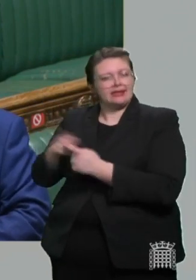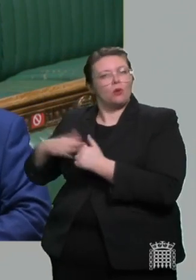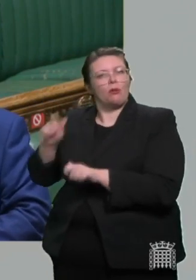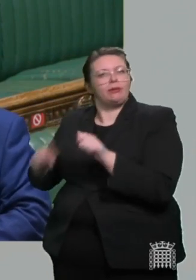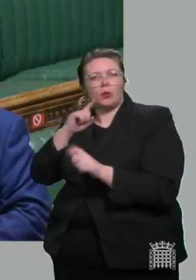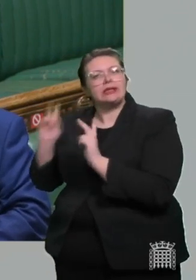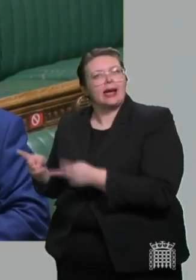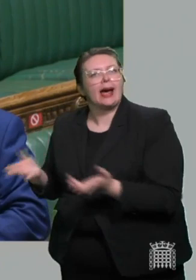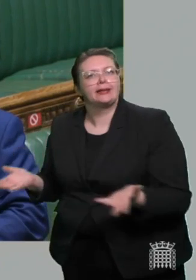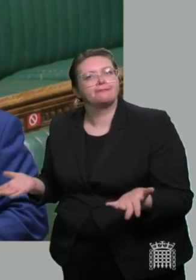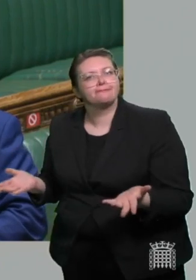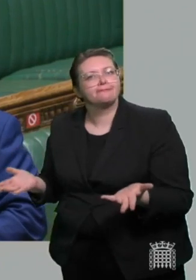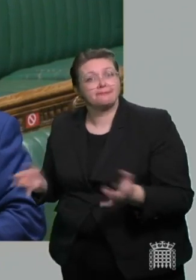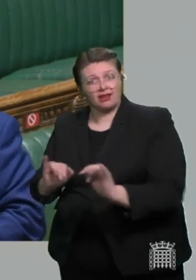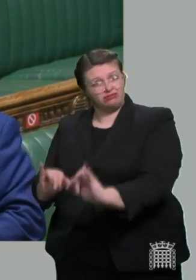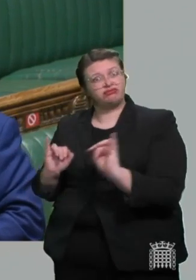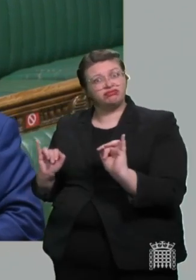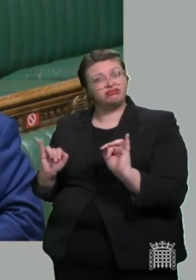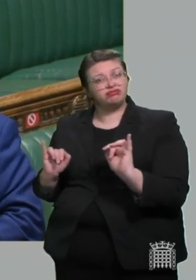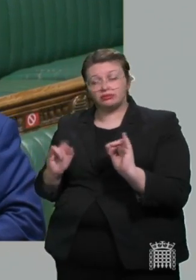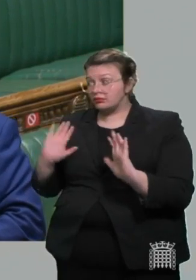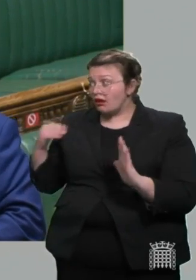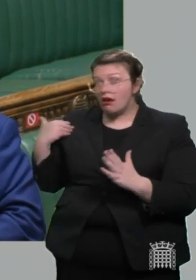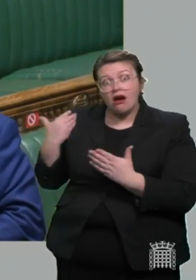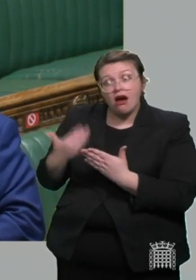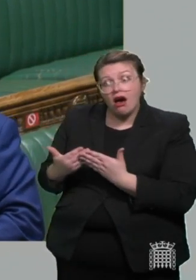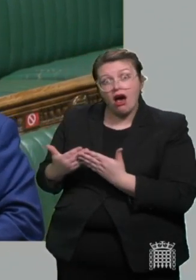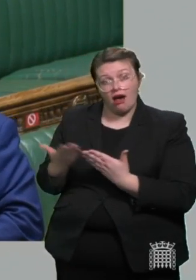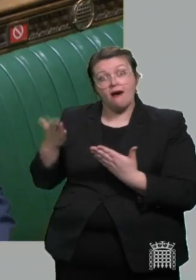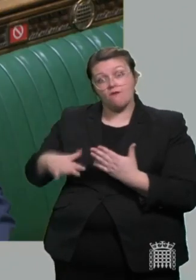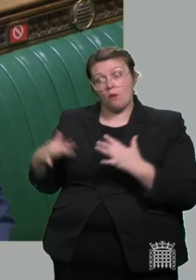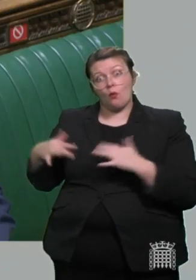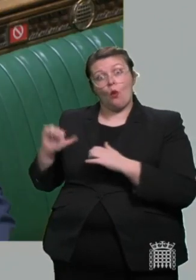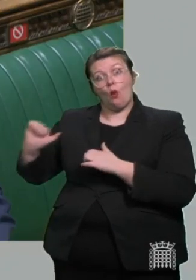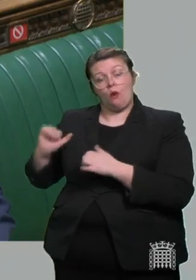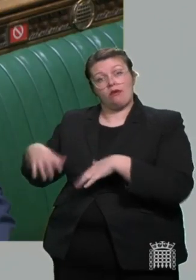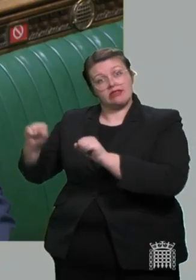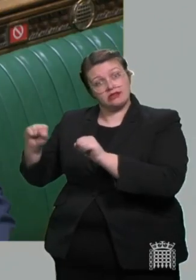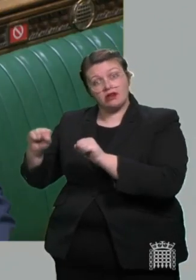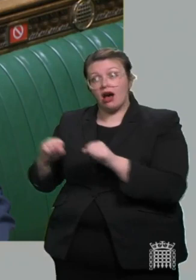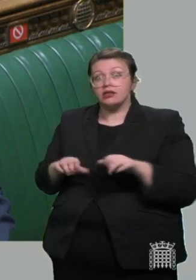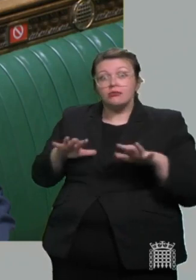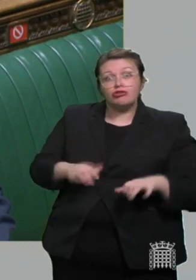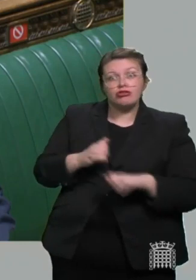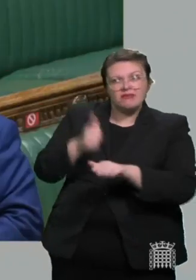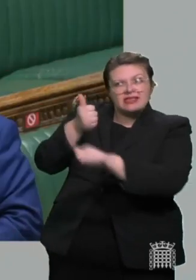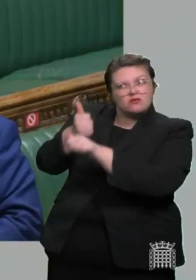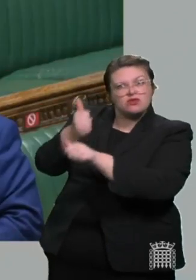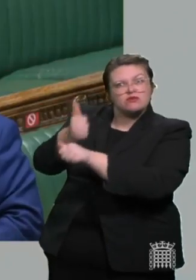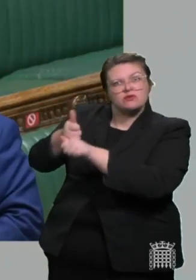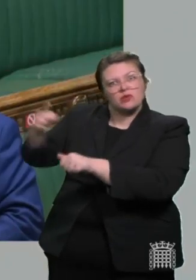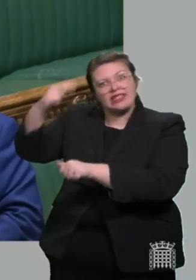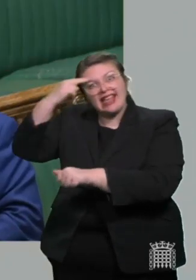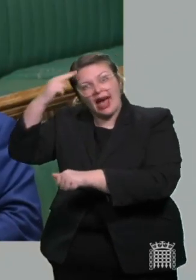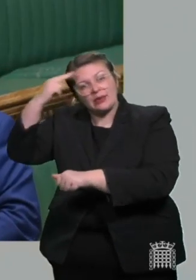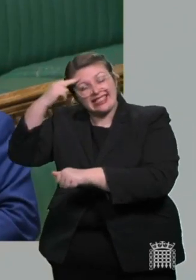the start of the war, the Tories have shamefully backed the Saudi regime through billions of pounds of arms sales and support, despite